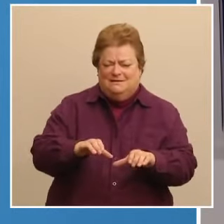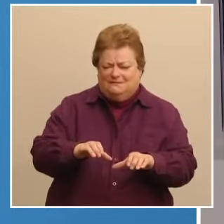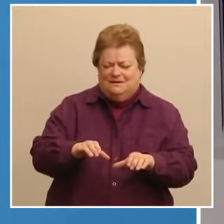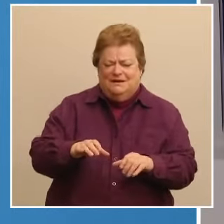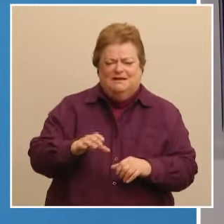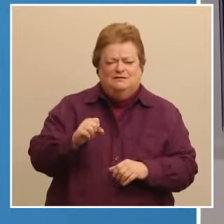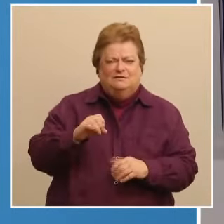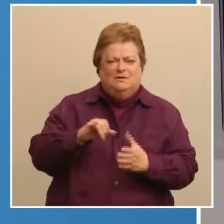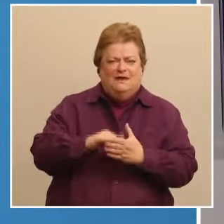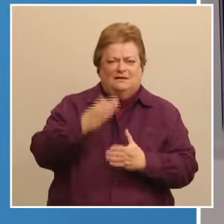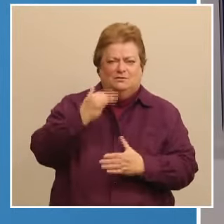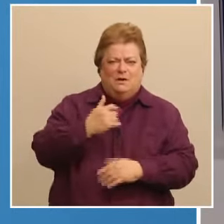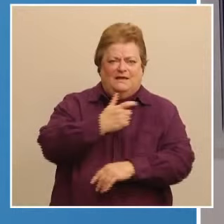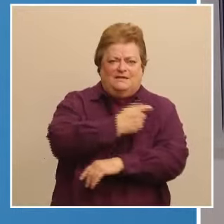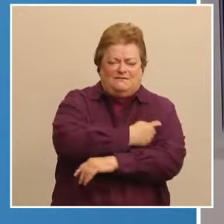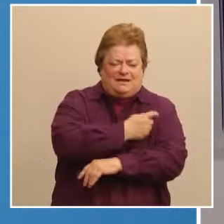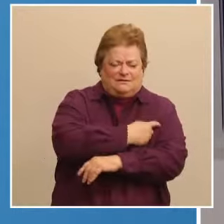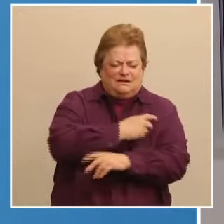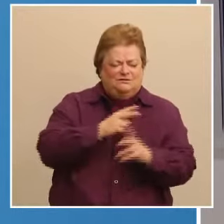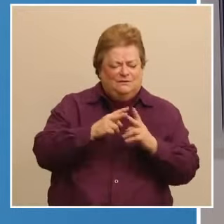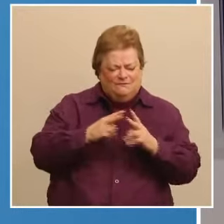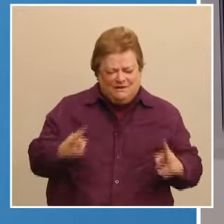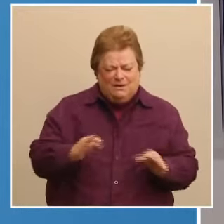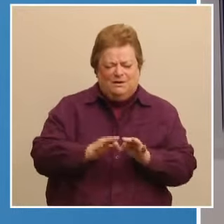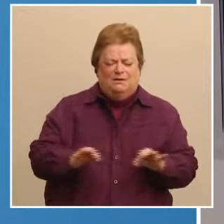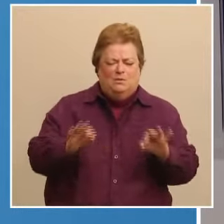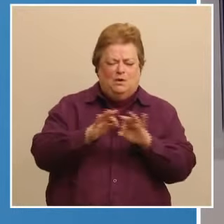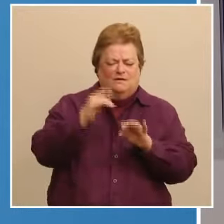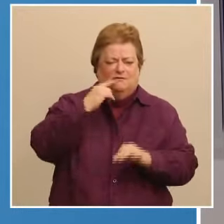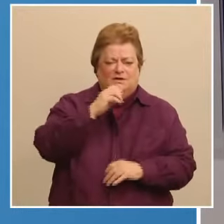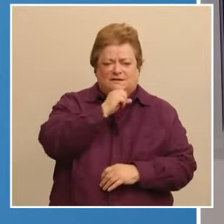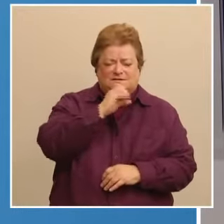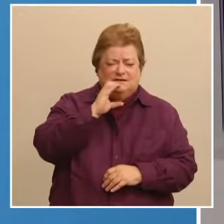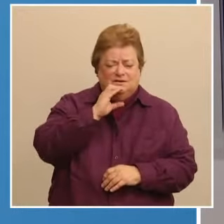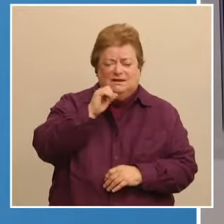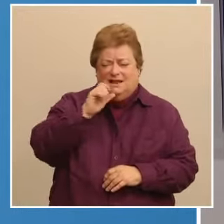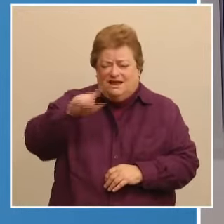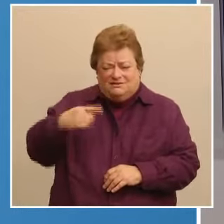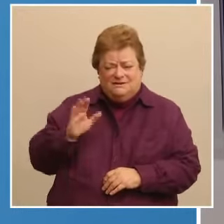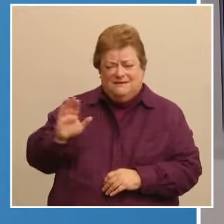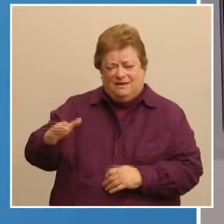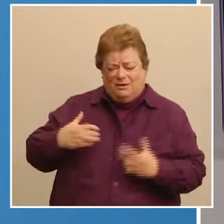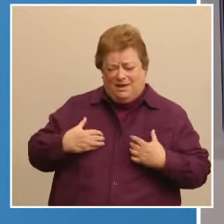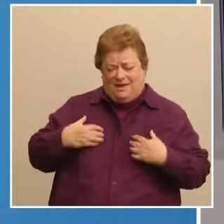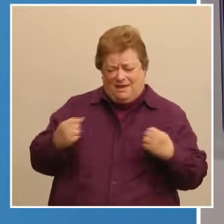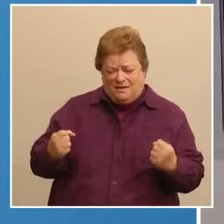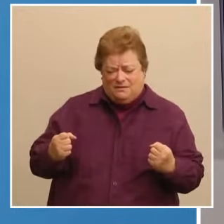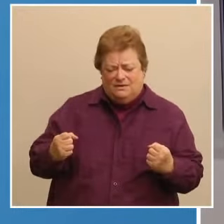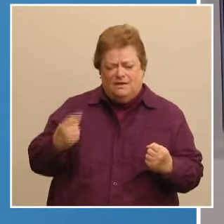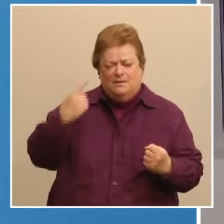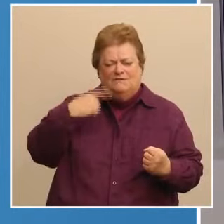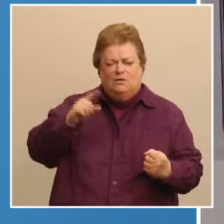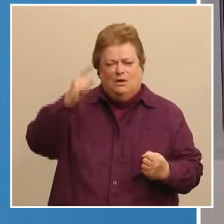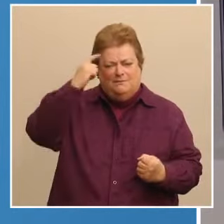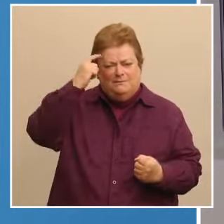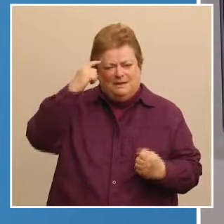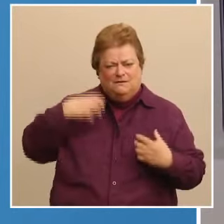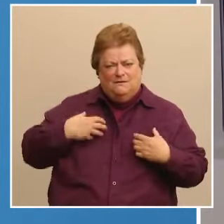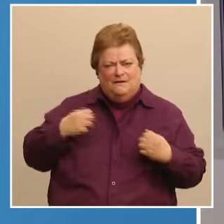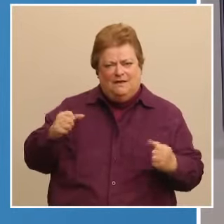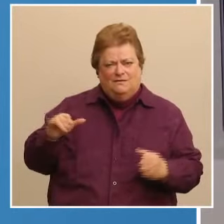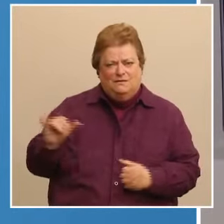is why vaccinations are very important to seniors, not just for their health, but for their mental health as